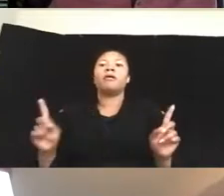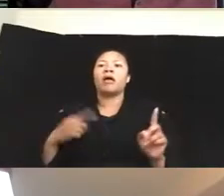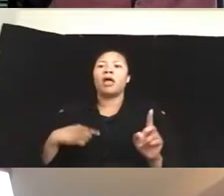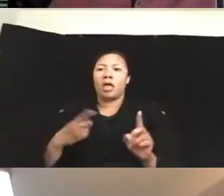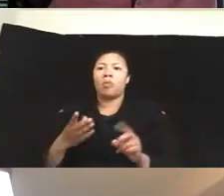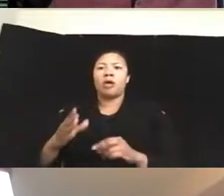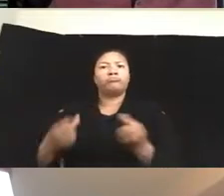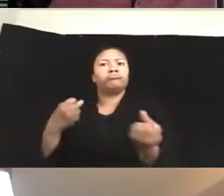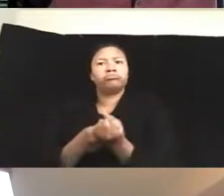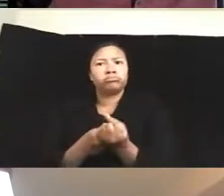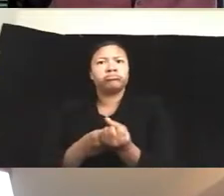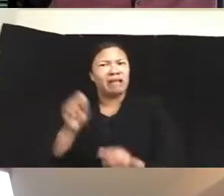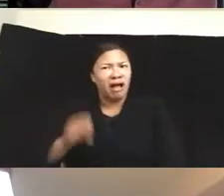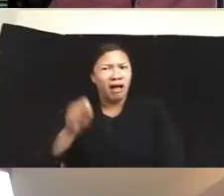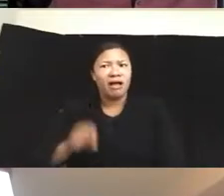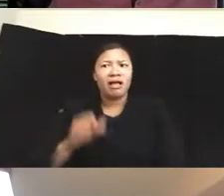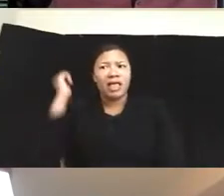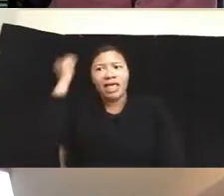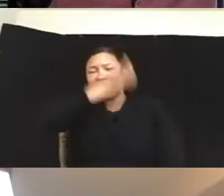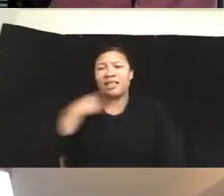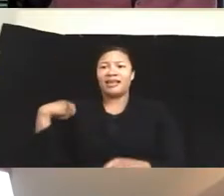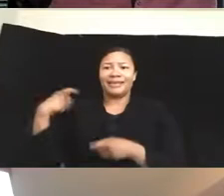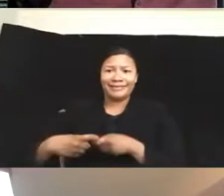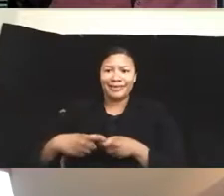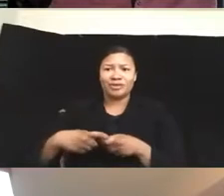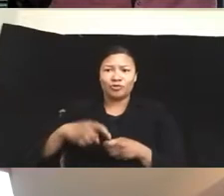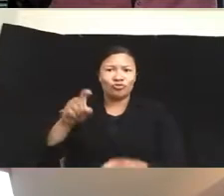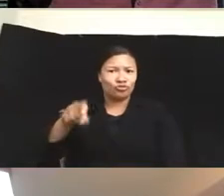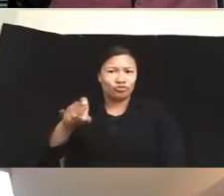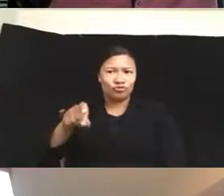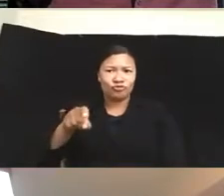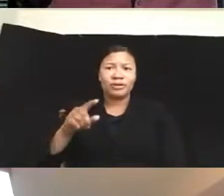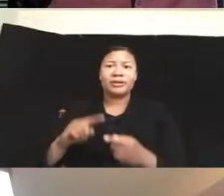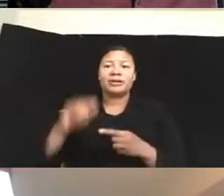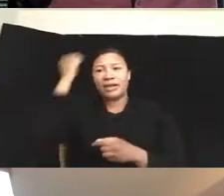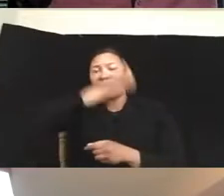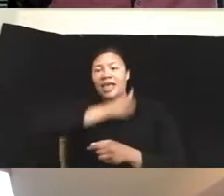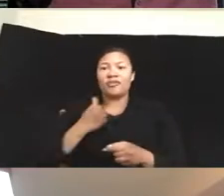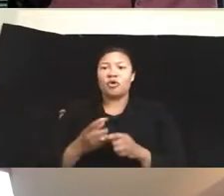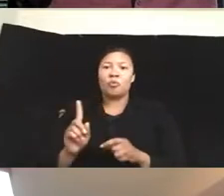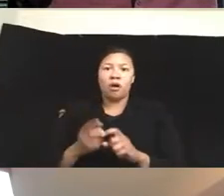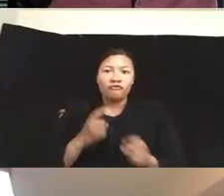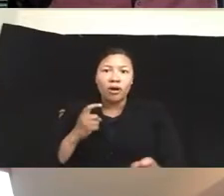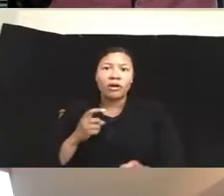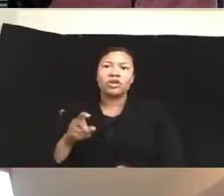the idea that Afro-Latinidad and Afro-Indigeneity need to be